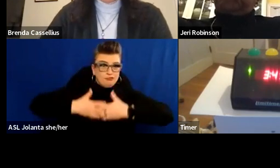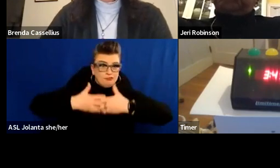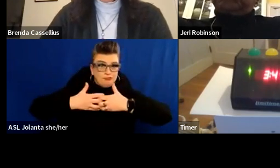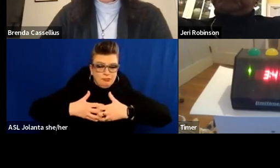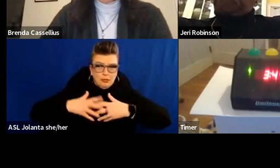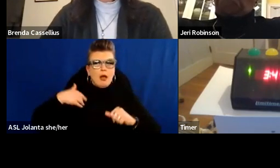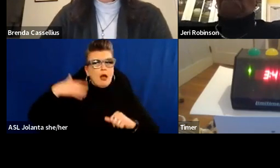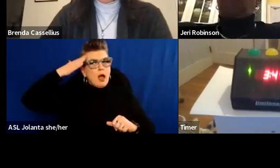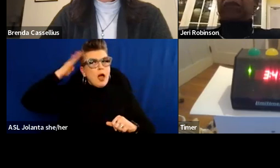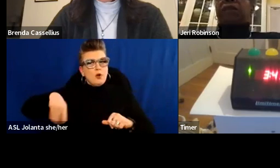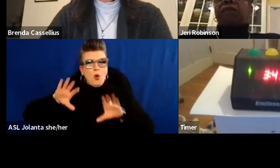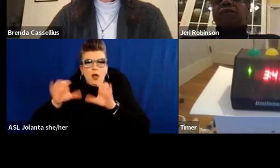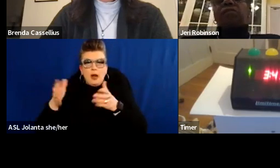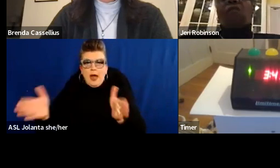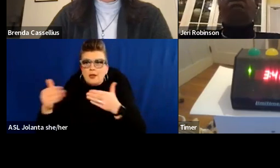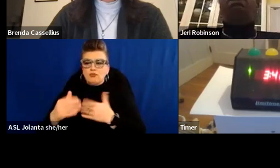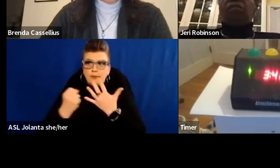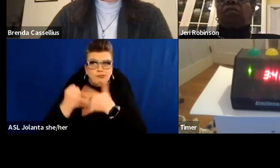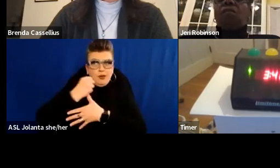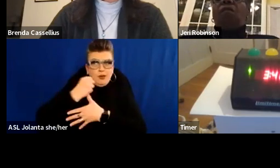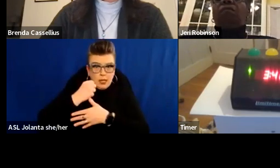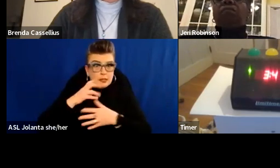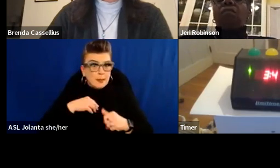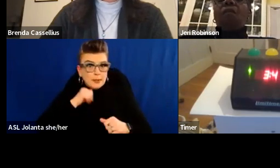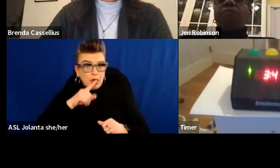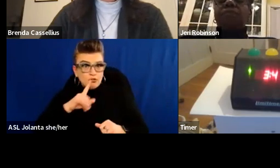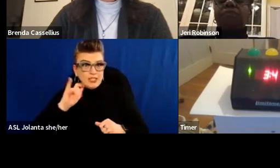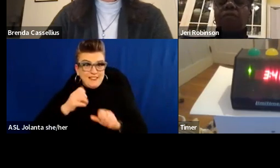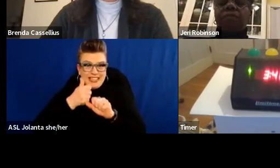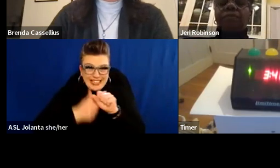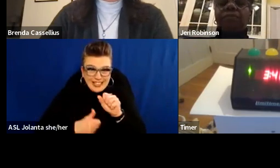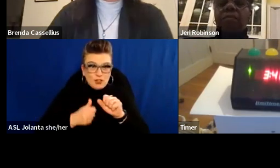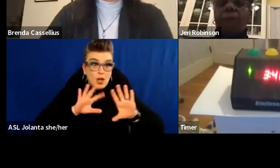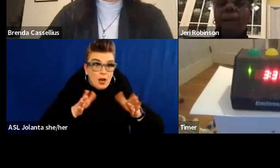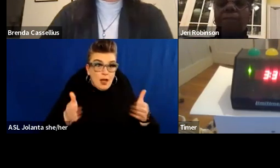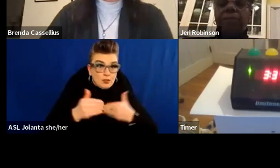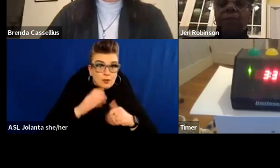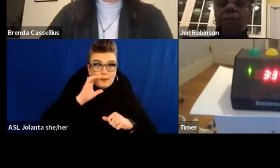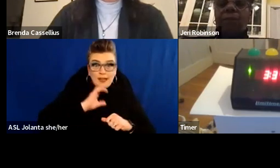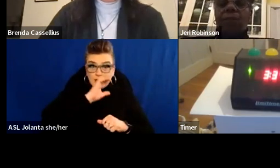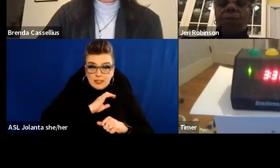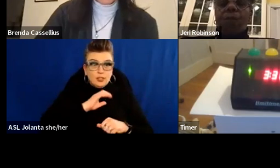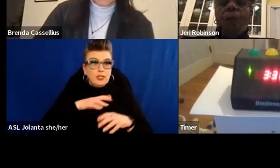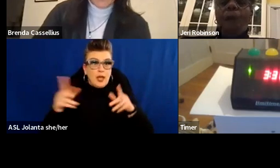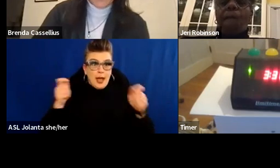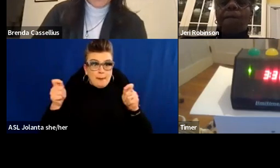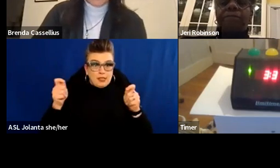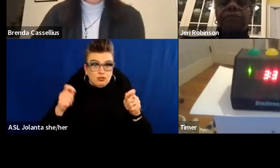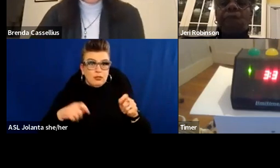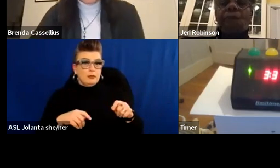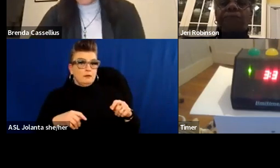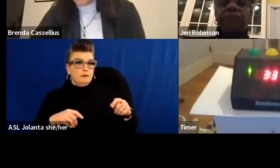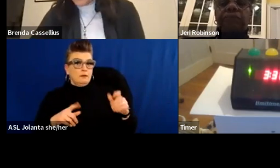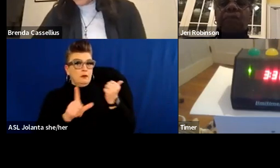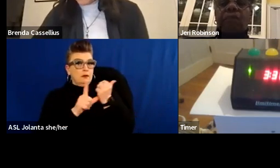all of the answers on all of the cafeterias in gymnasium administrative spaces that's correct um we don't have them in those larger spaces